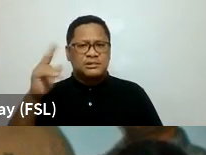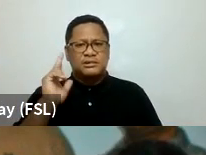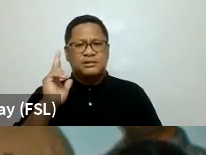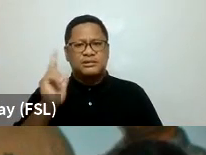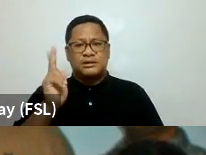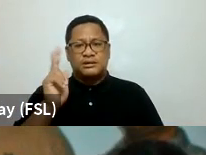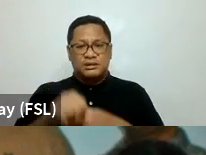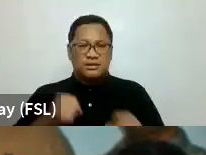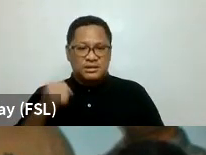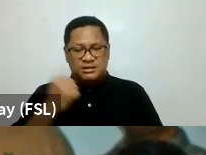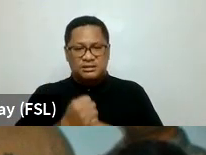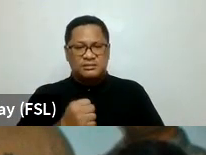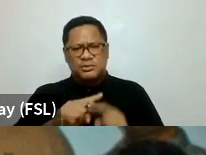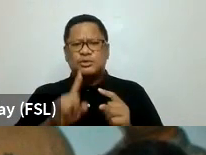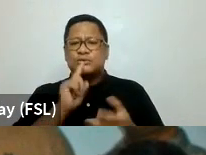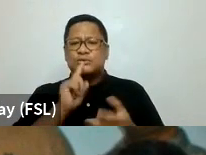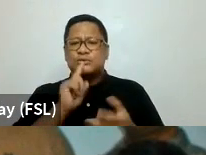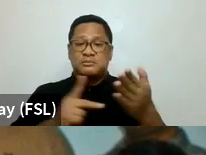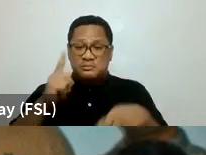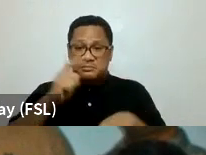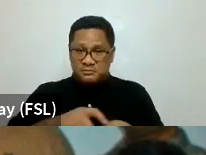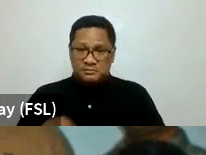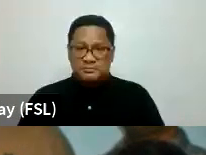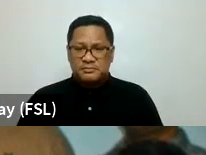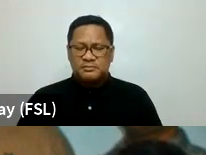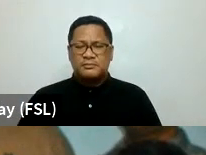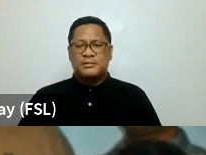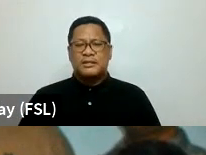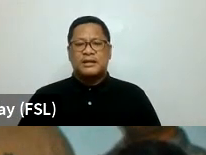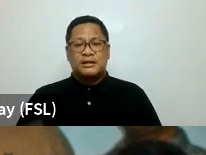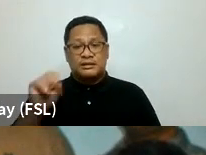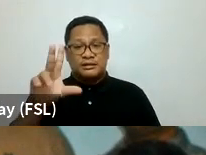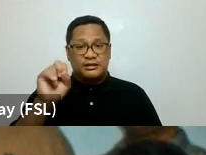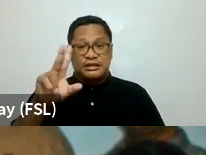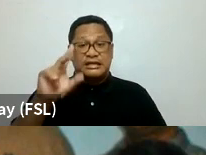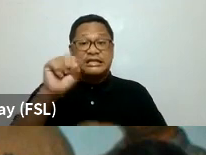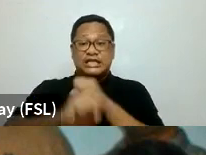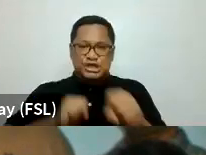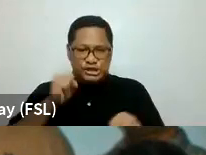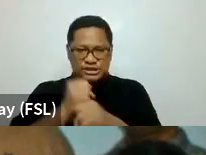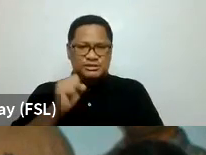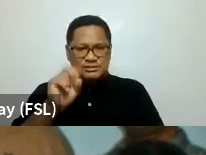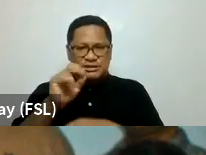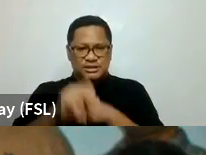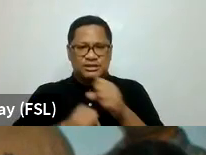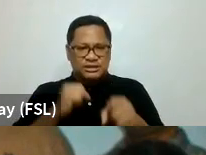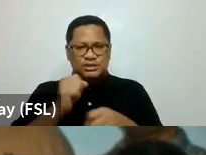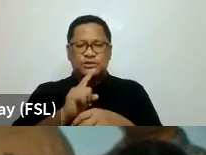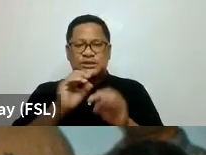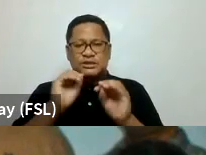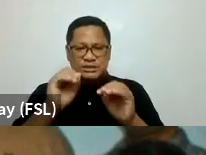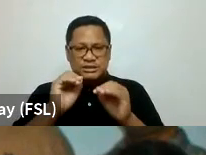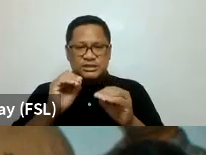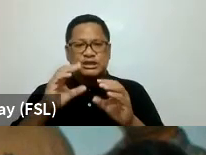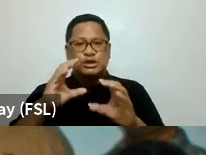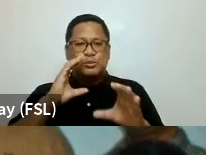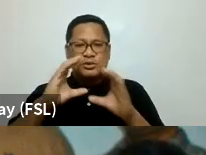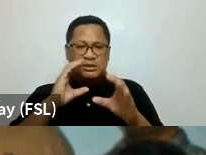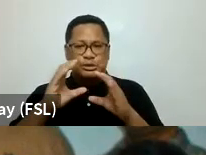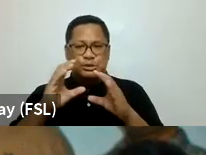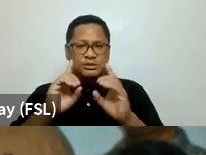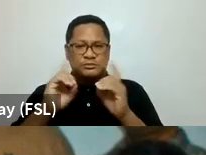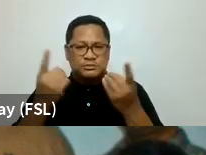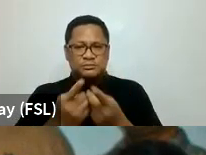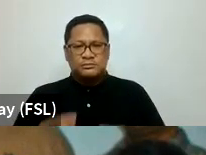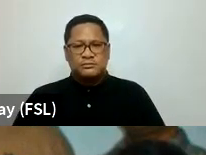years. Pero part-time. 13 years as a part-time teacher. I was with the communication department.